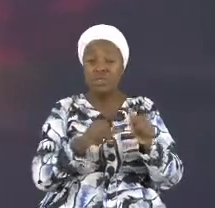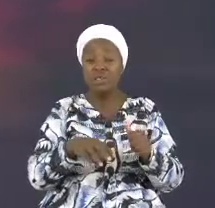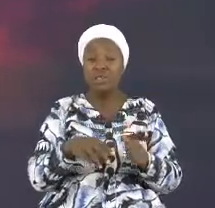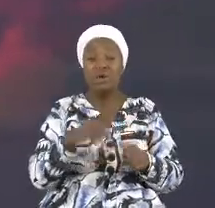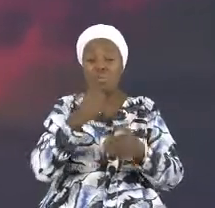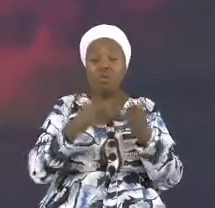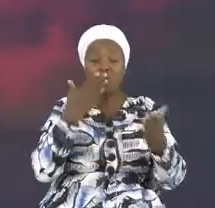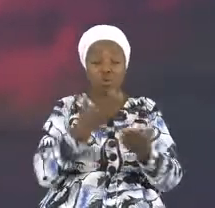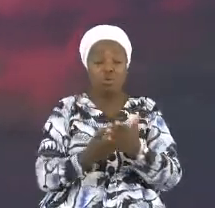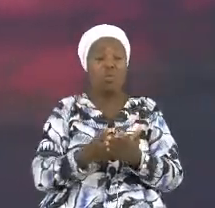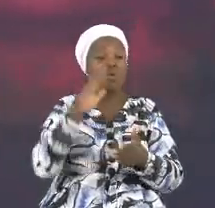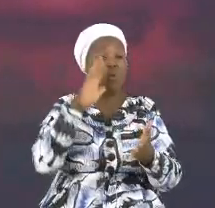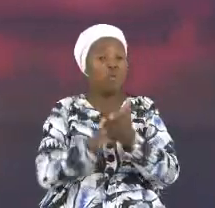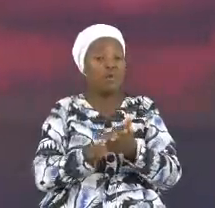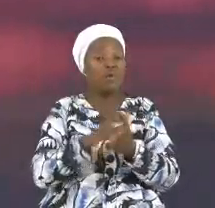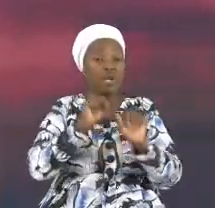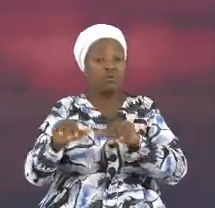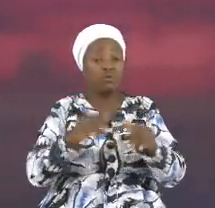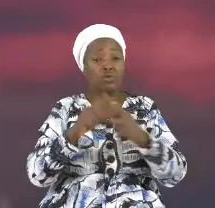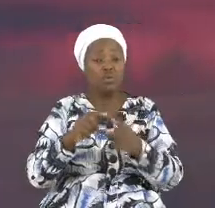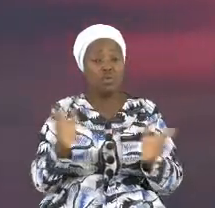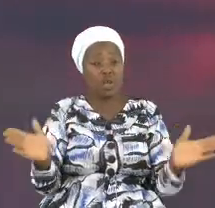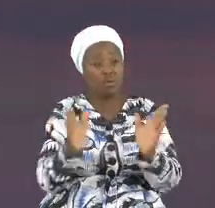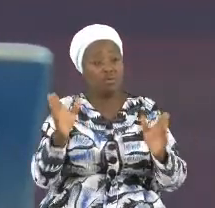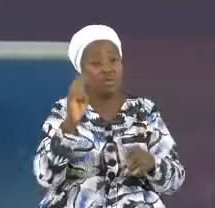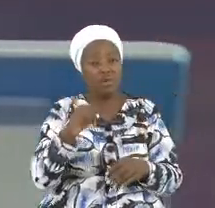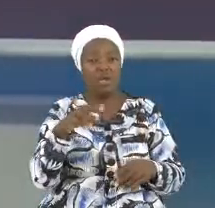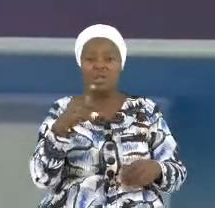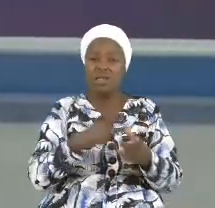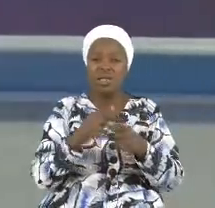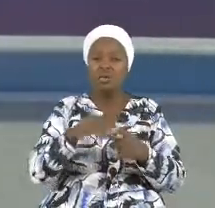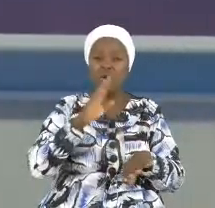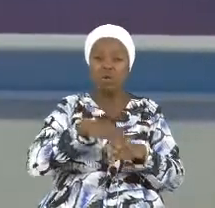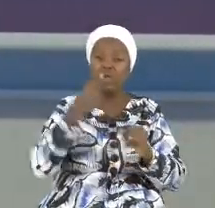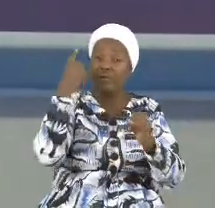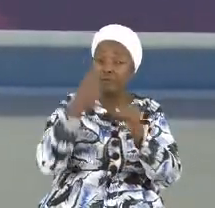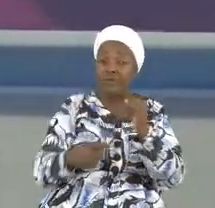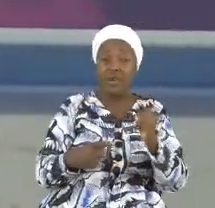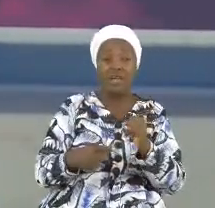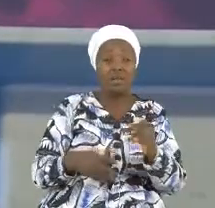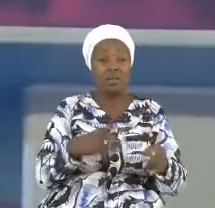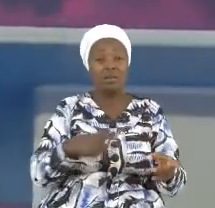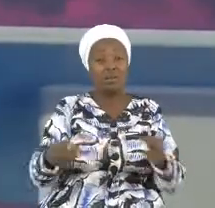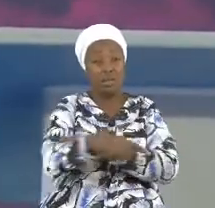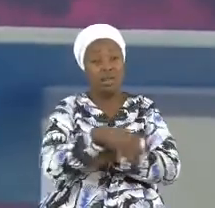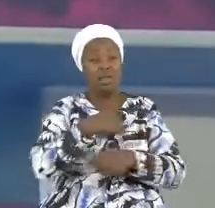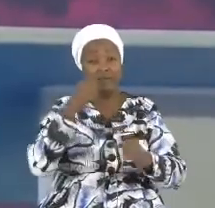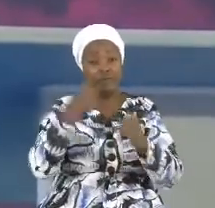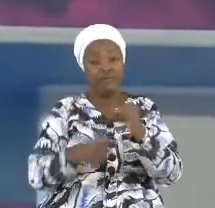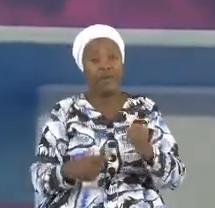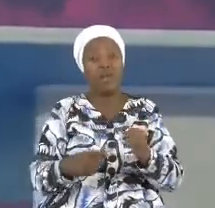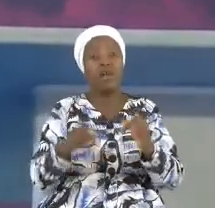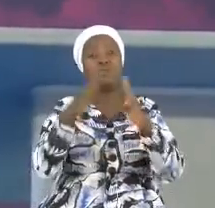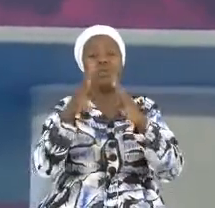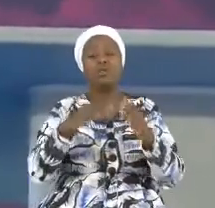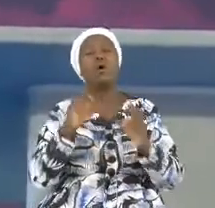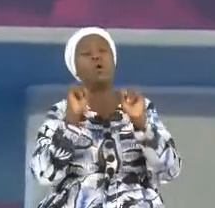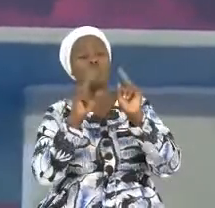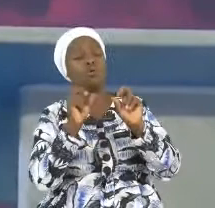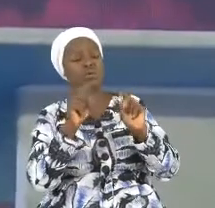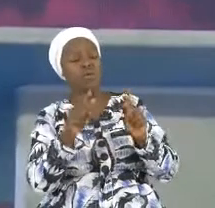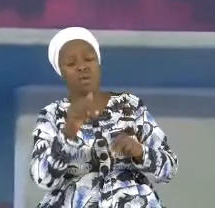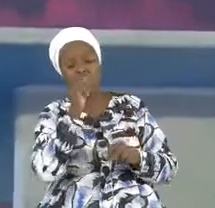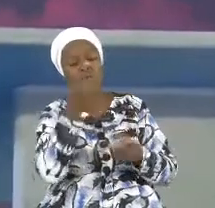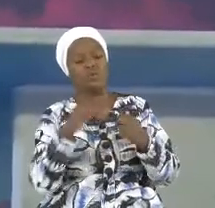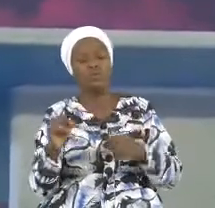the final day and the final meeting, he said, okay, I'm coming. Go